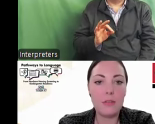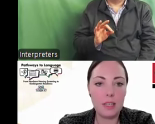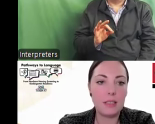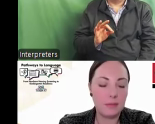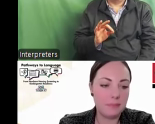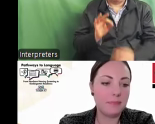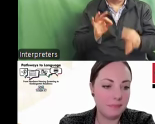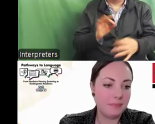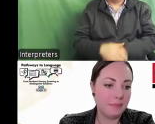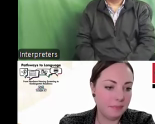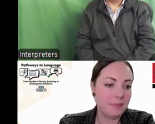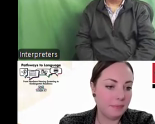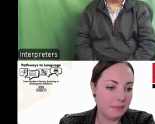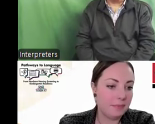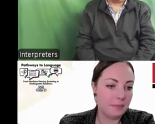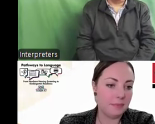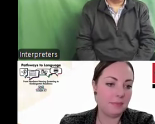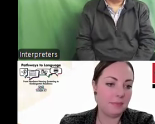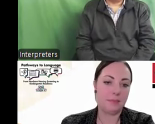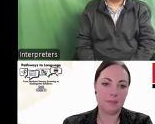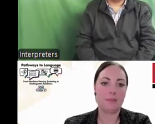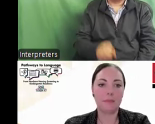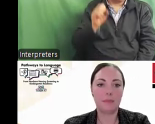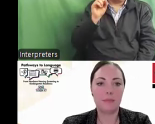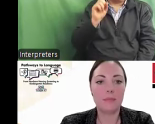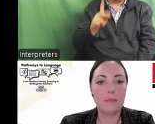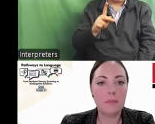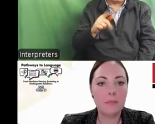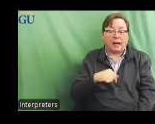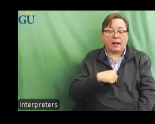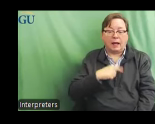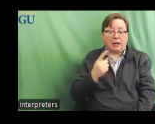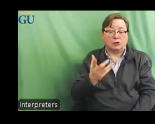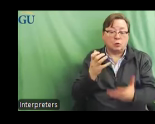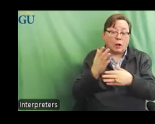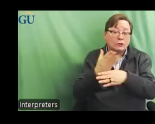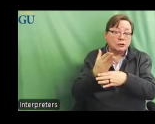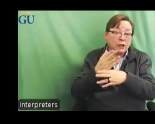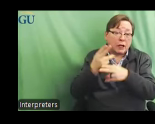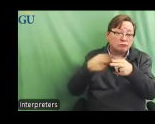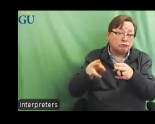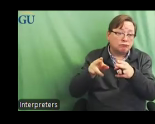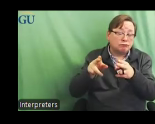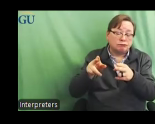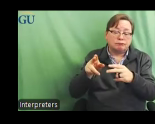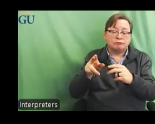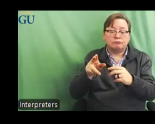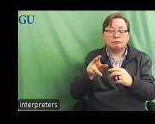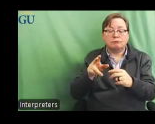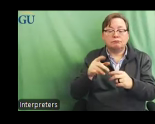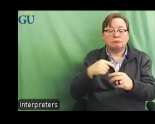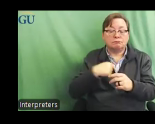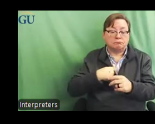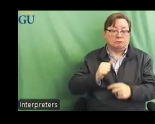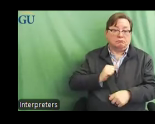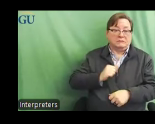Perfect. Perfect. All right, I just wanted to share a little bit. I'm a